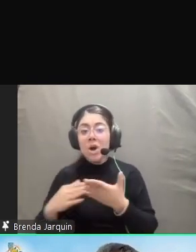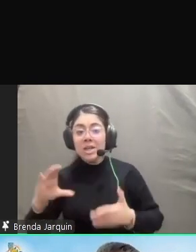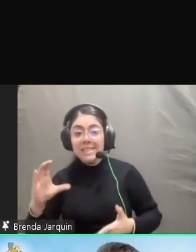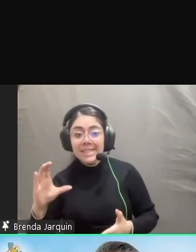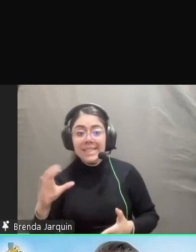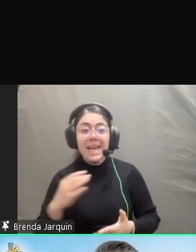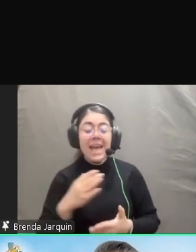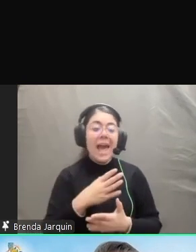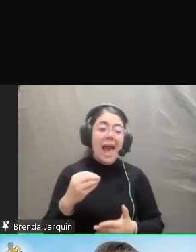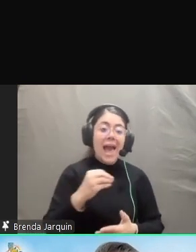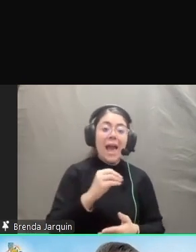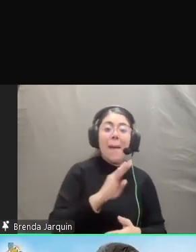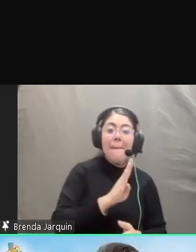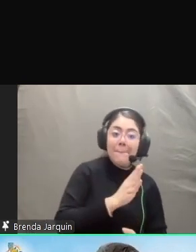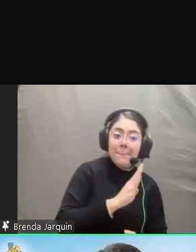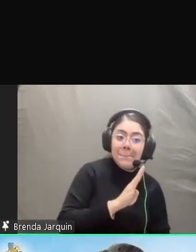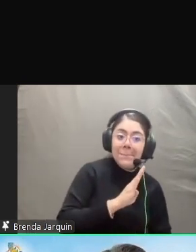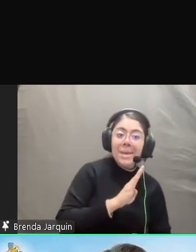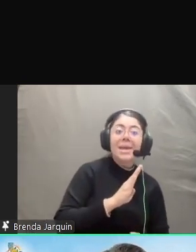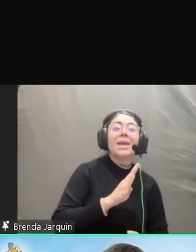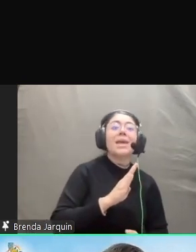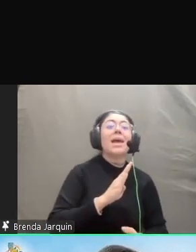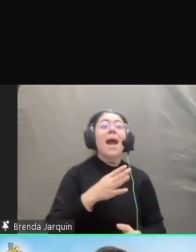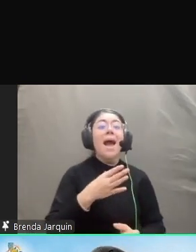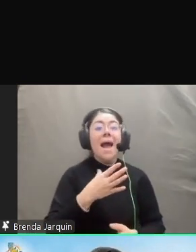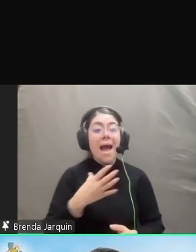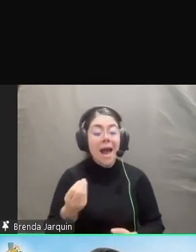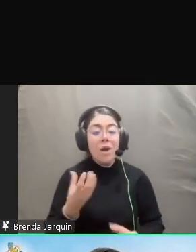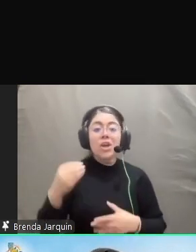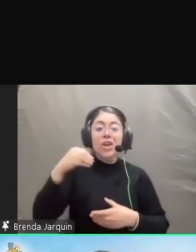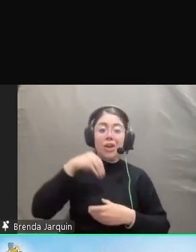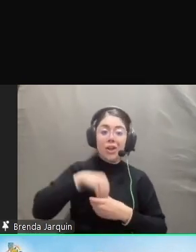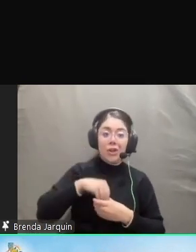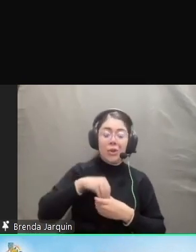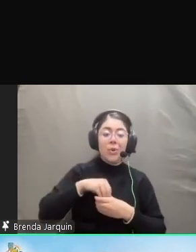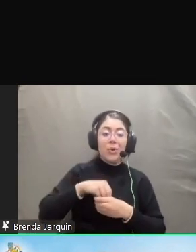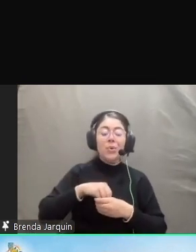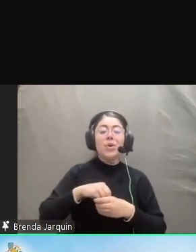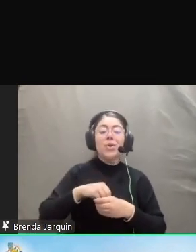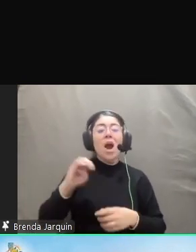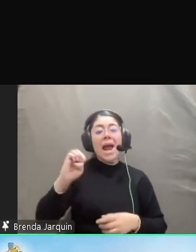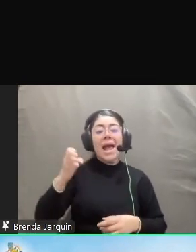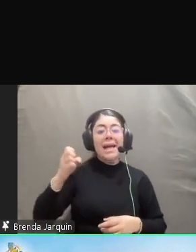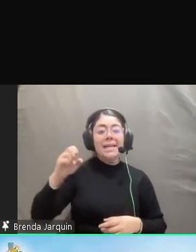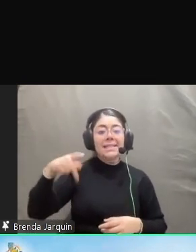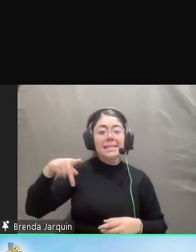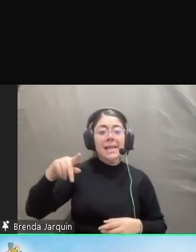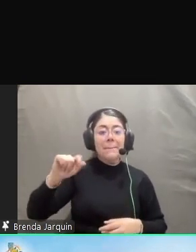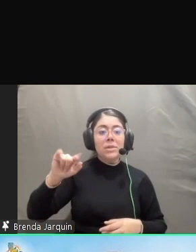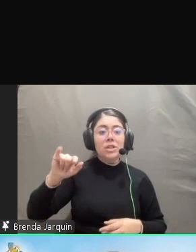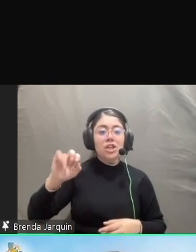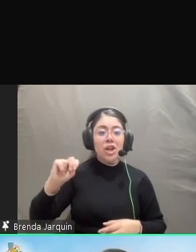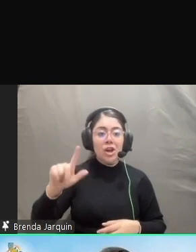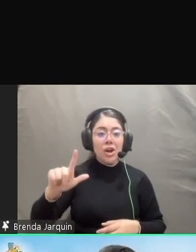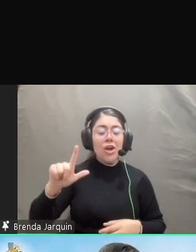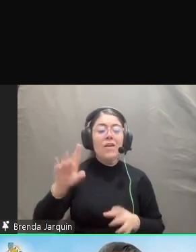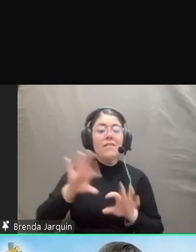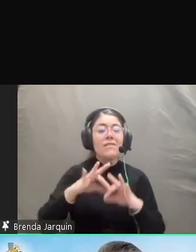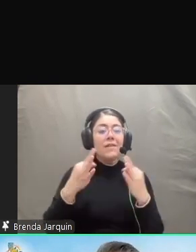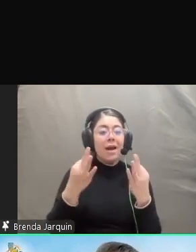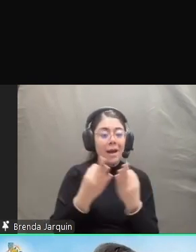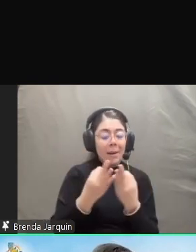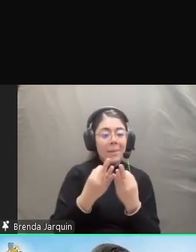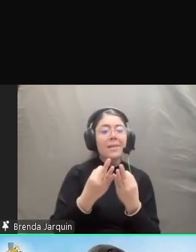we also included our Exceptional Family Resource Center leadership. So again, you really do